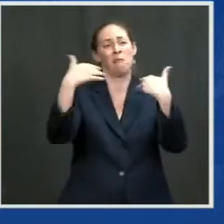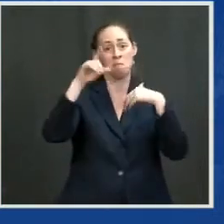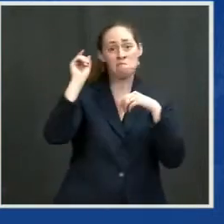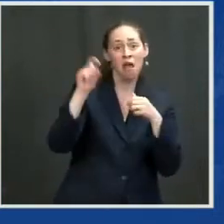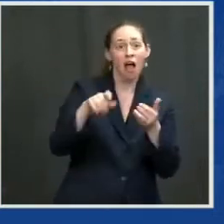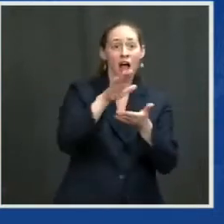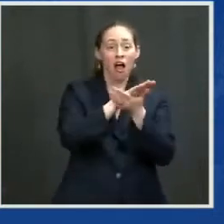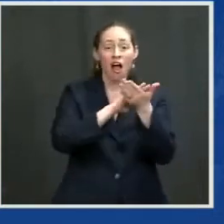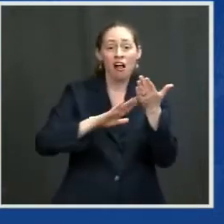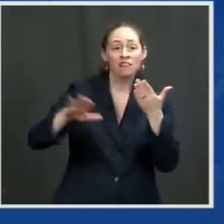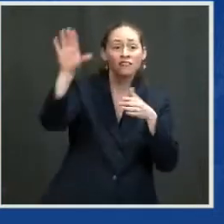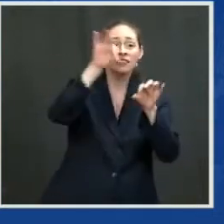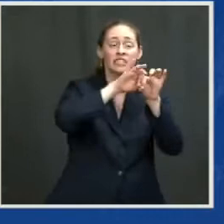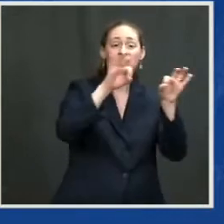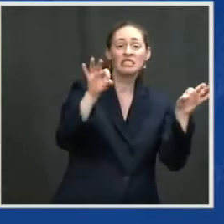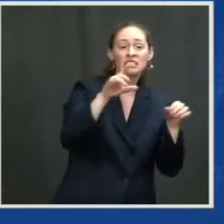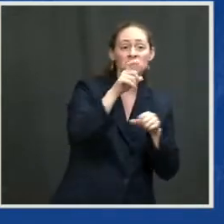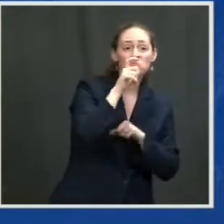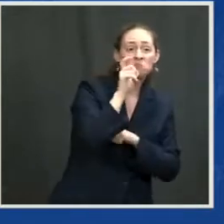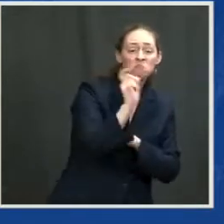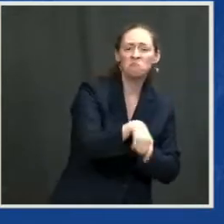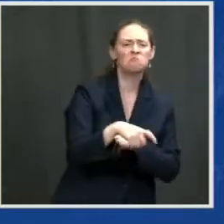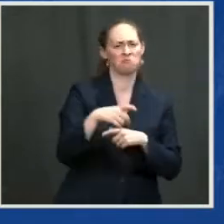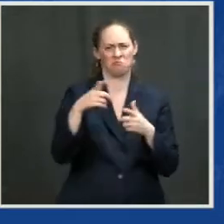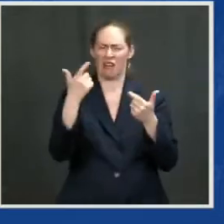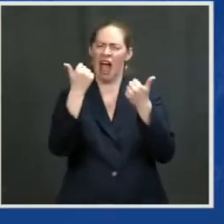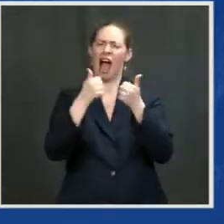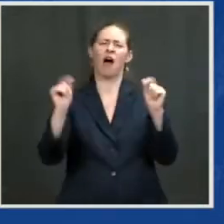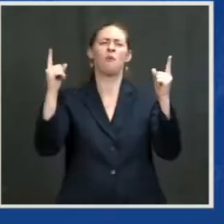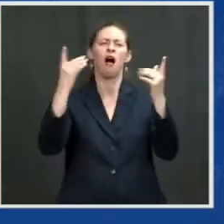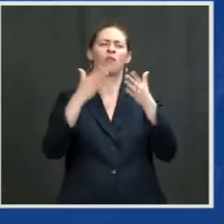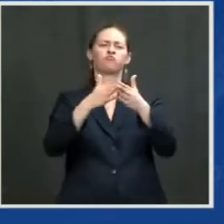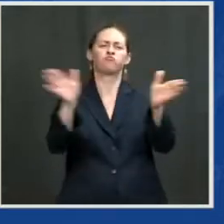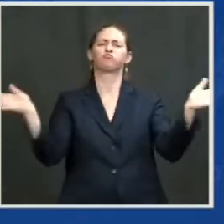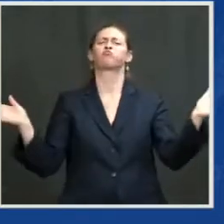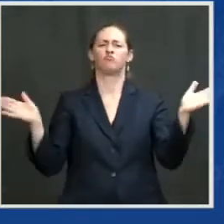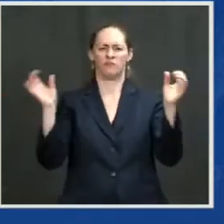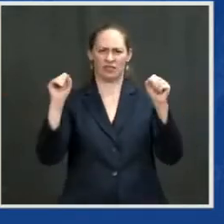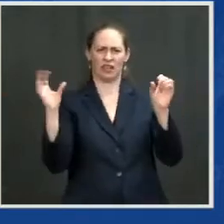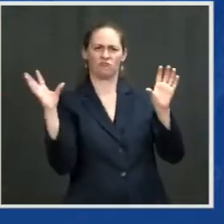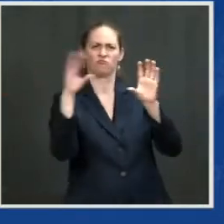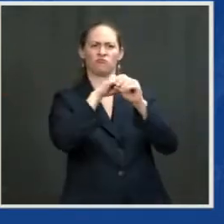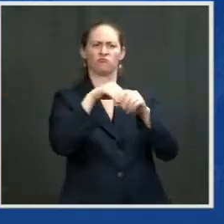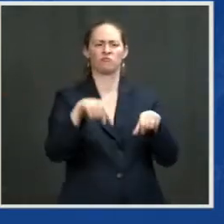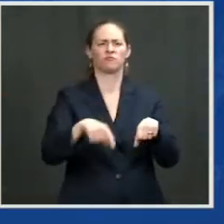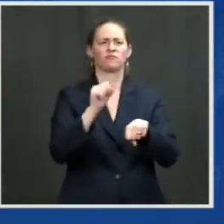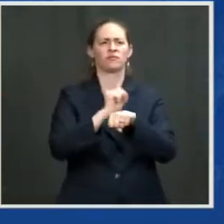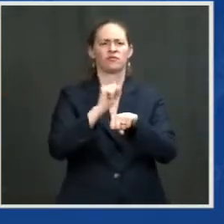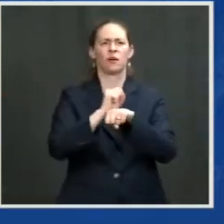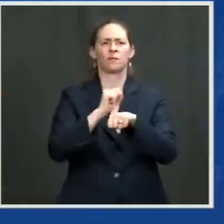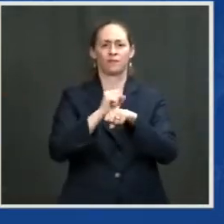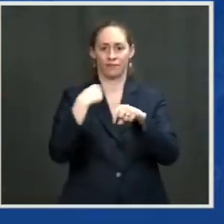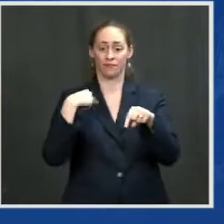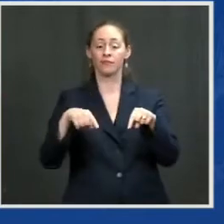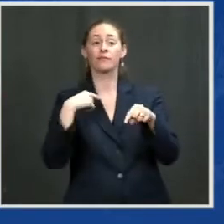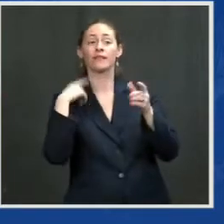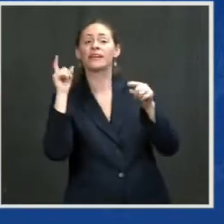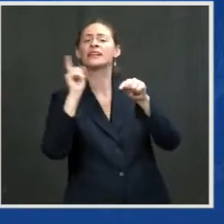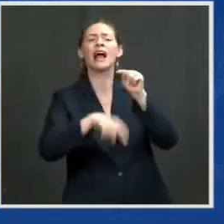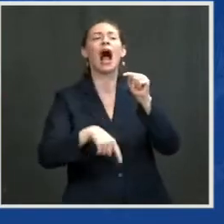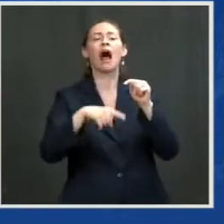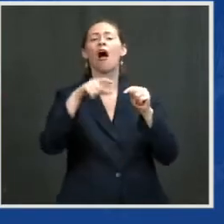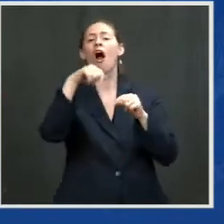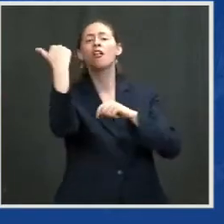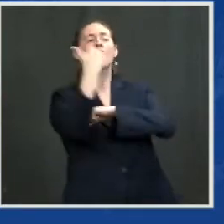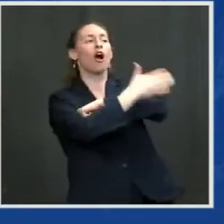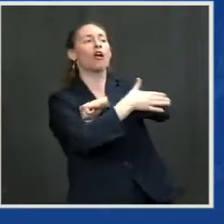degree. These are jobs that can't be outsourced, can't be outsourced. They just require something we've got in good supply